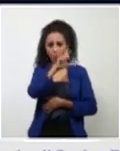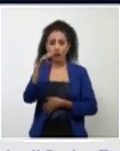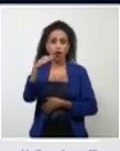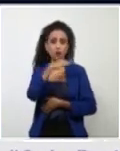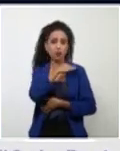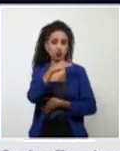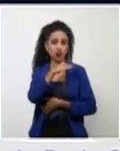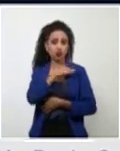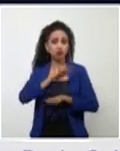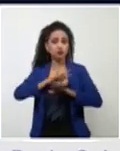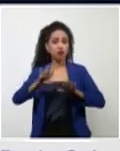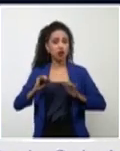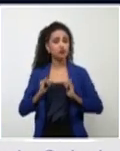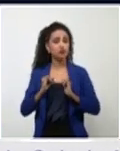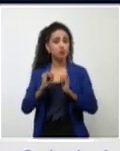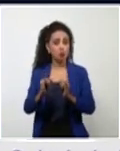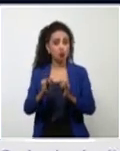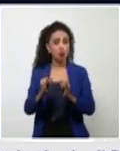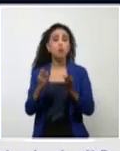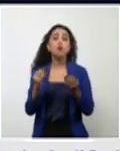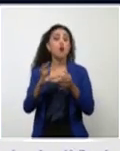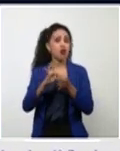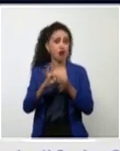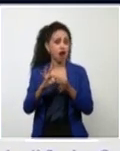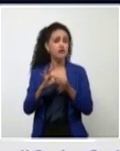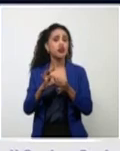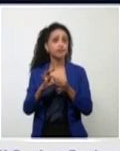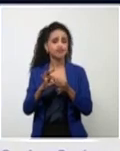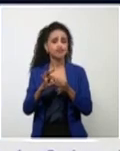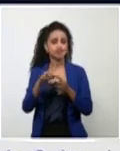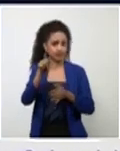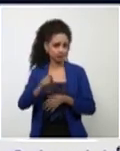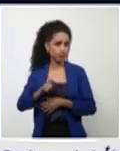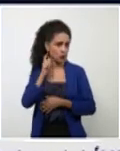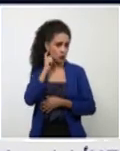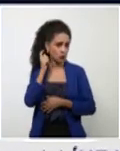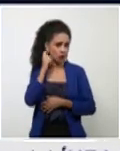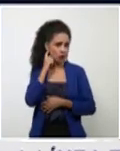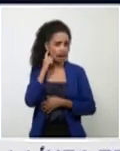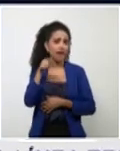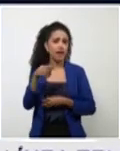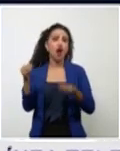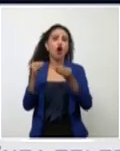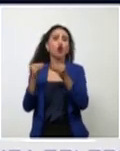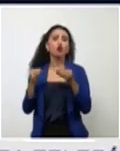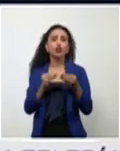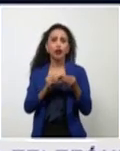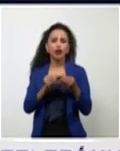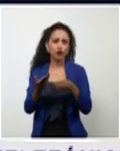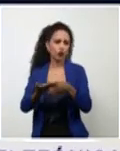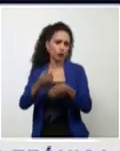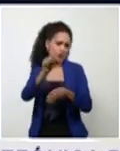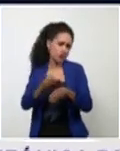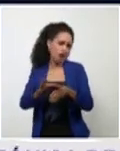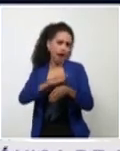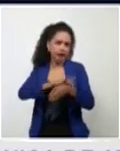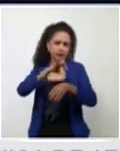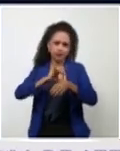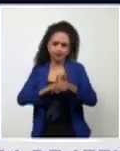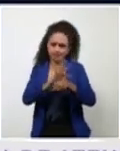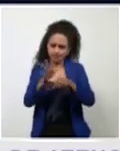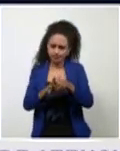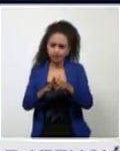military hospital that had already been reported as critical. She was a contact of a confirmed